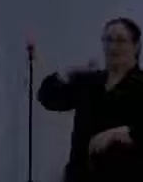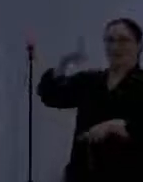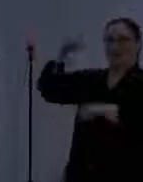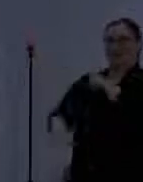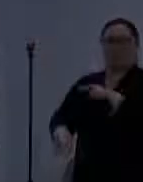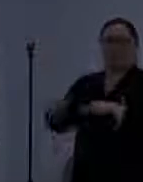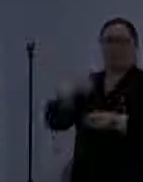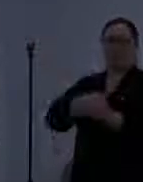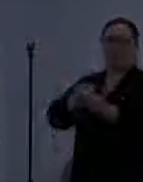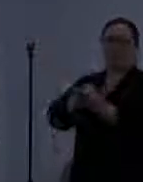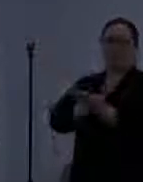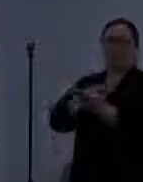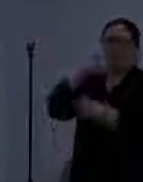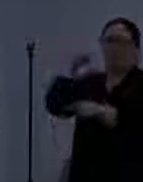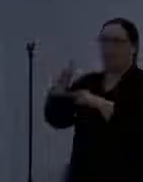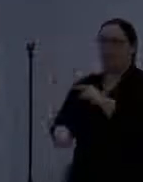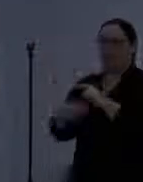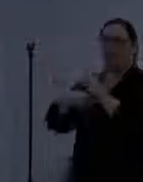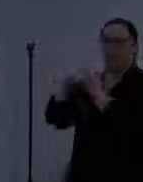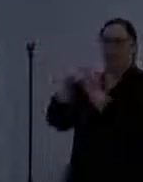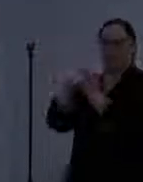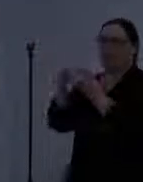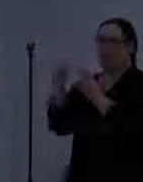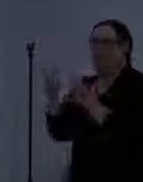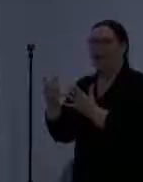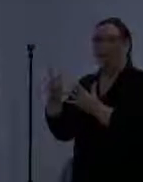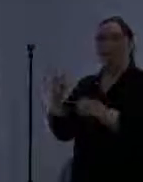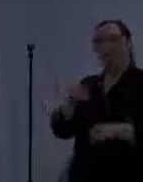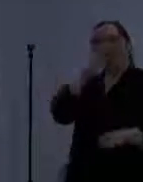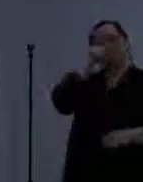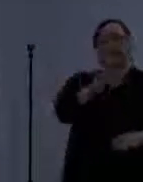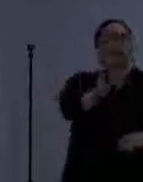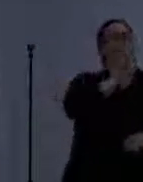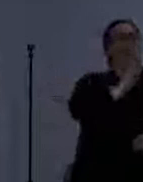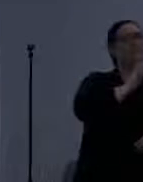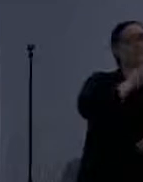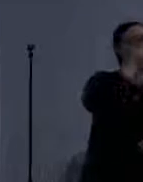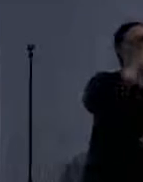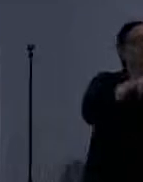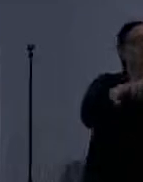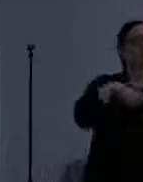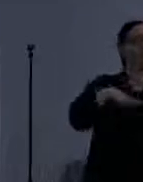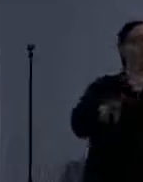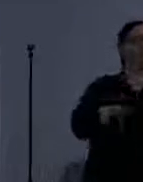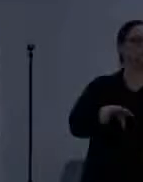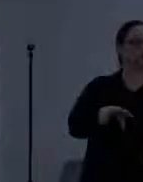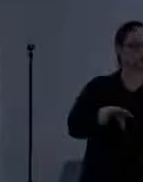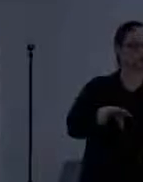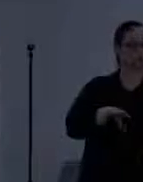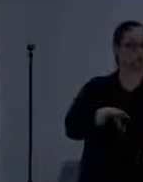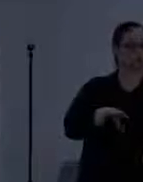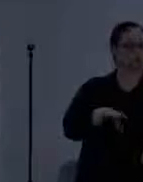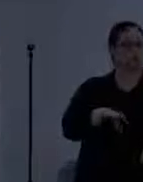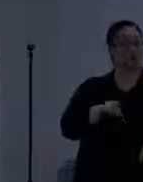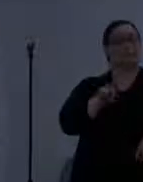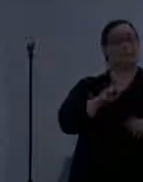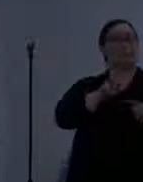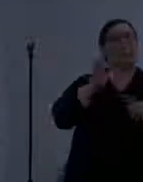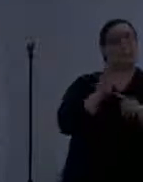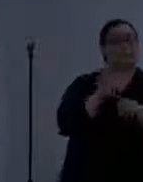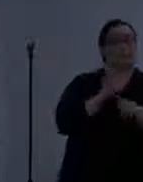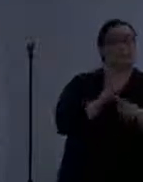Obviously, one of the things we're aiming for in that, trying to raise the quality of the whole sector, is to actually get